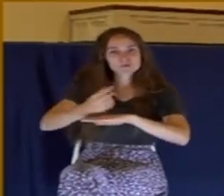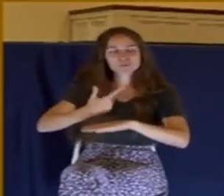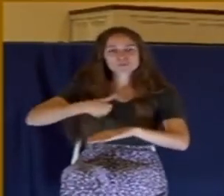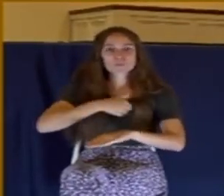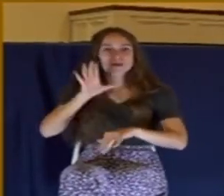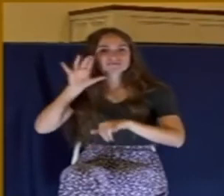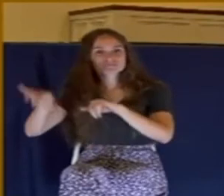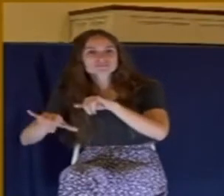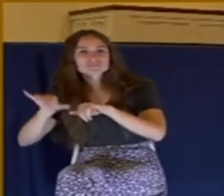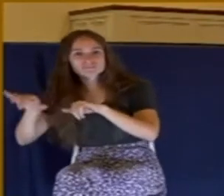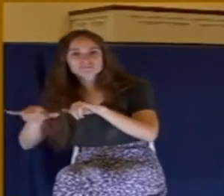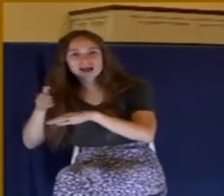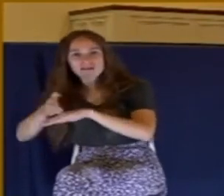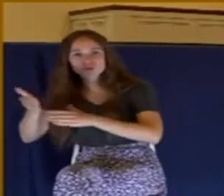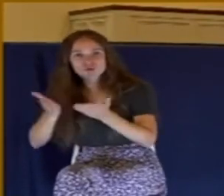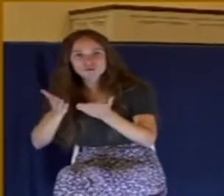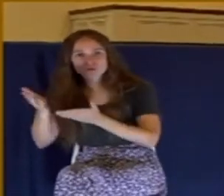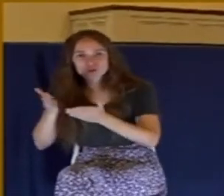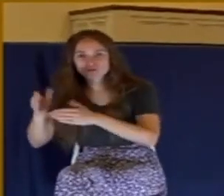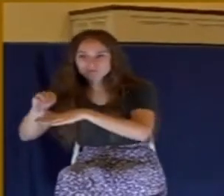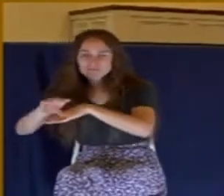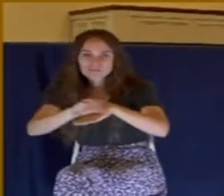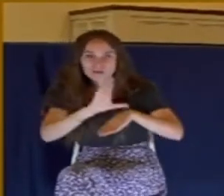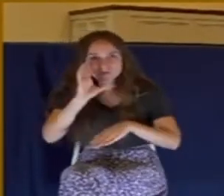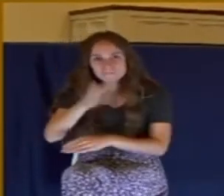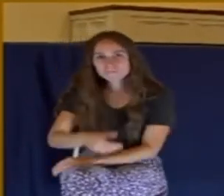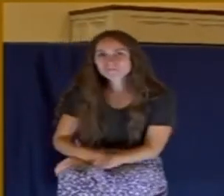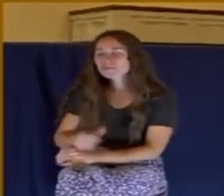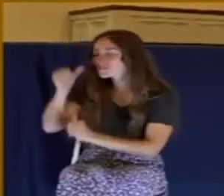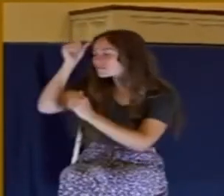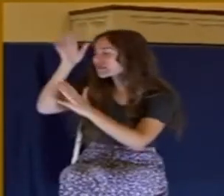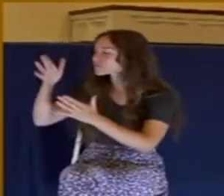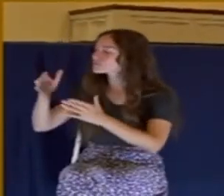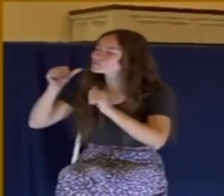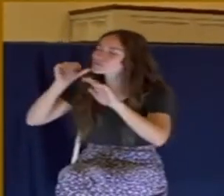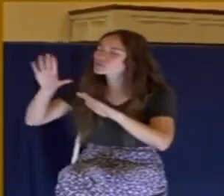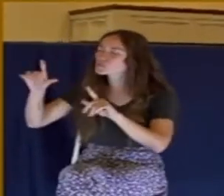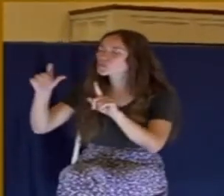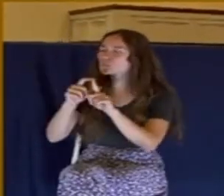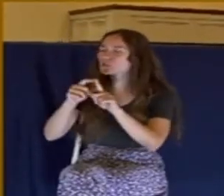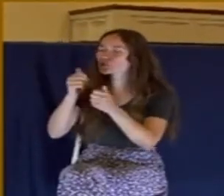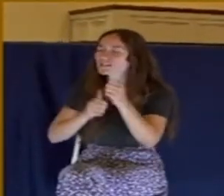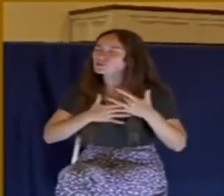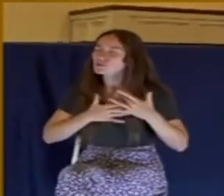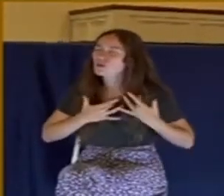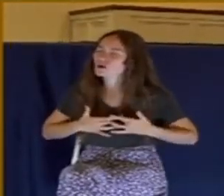words to hearing hearts. We thank you for what you're doing, and we pray in Jesus' name, amen.